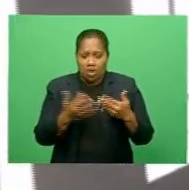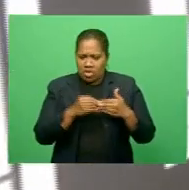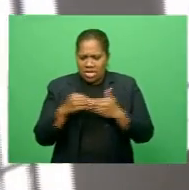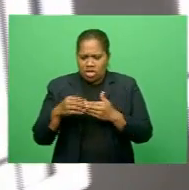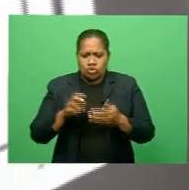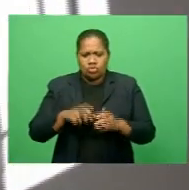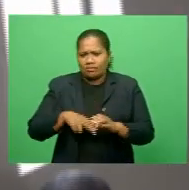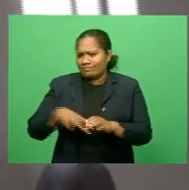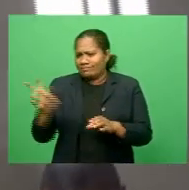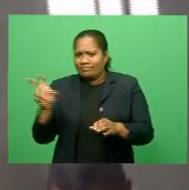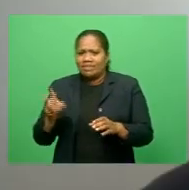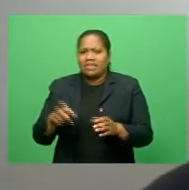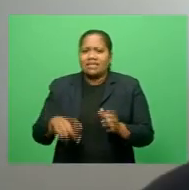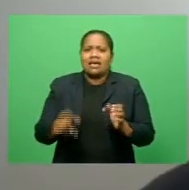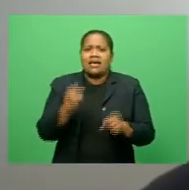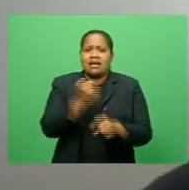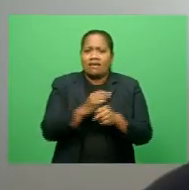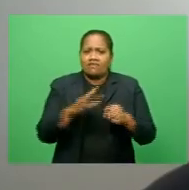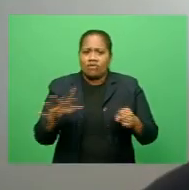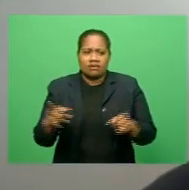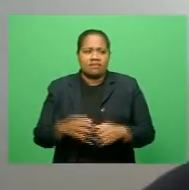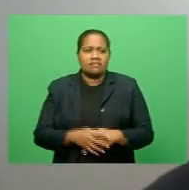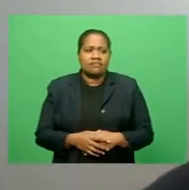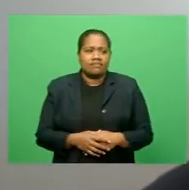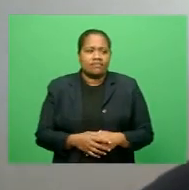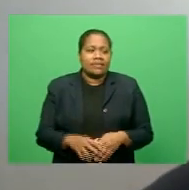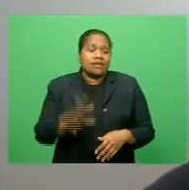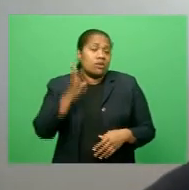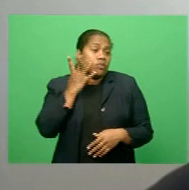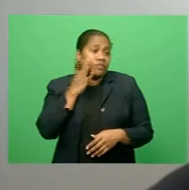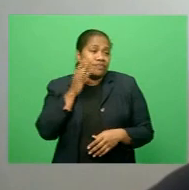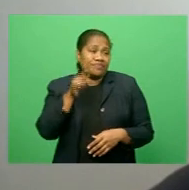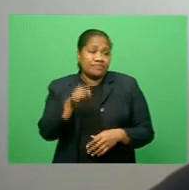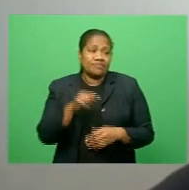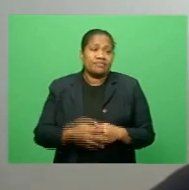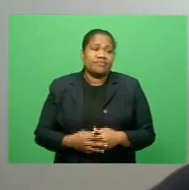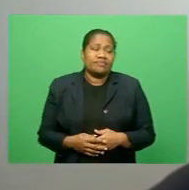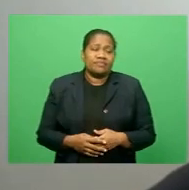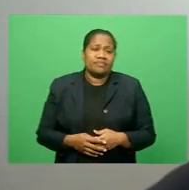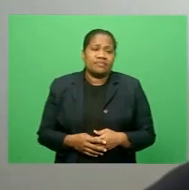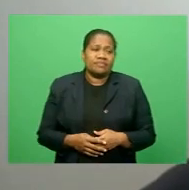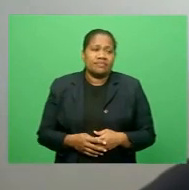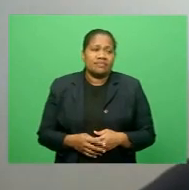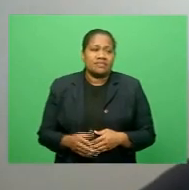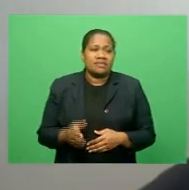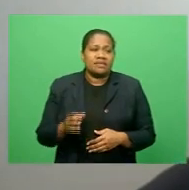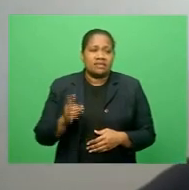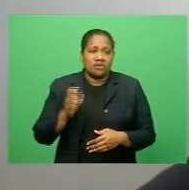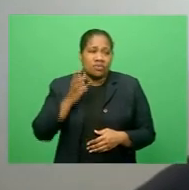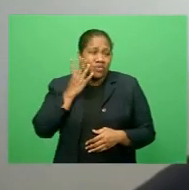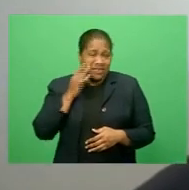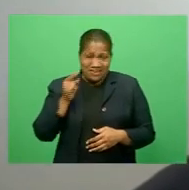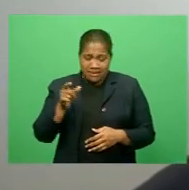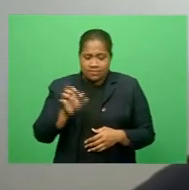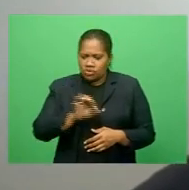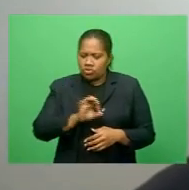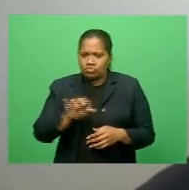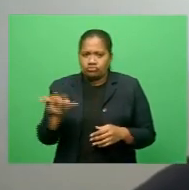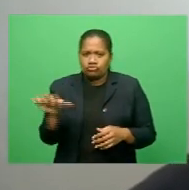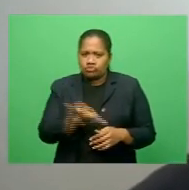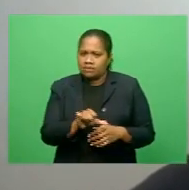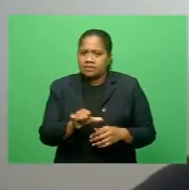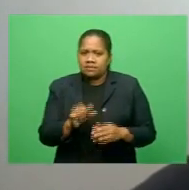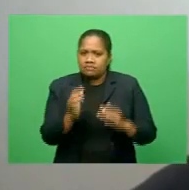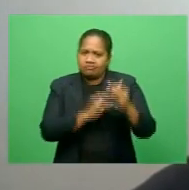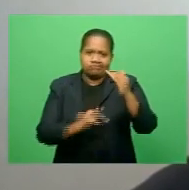they will seek legal action. Once you are not answered, you have to go for